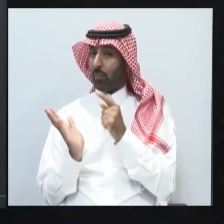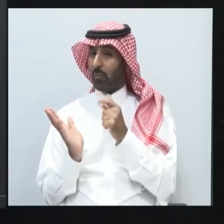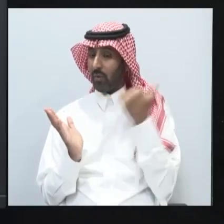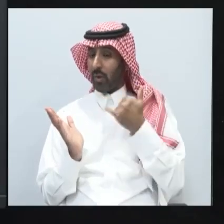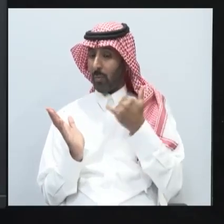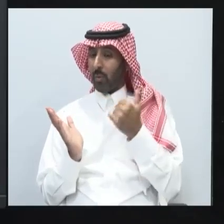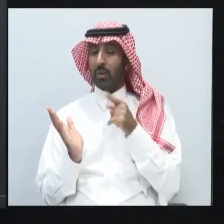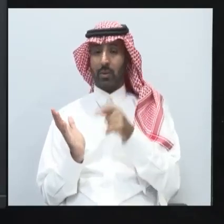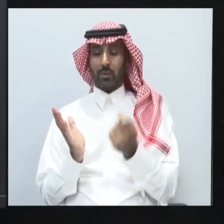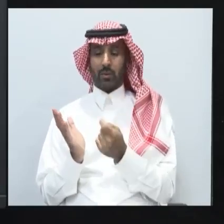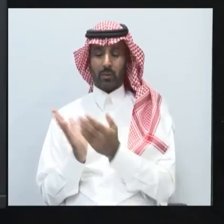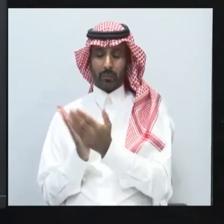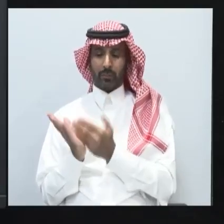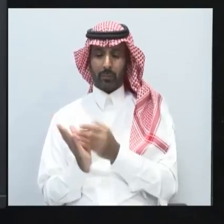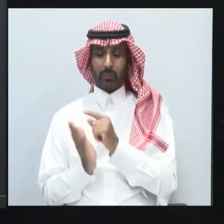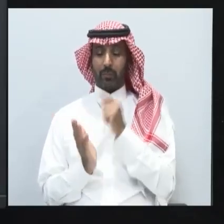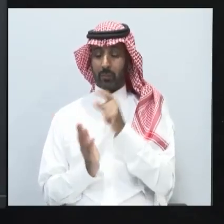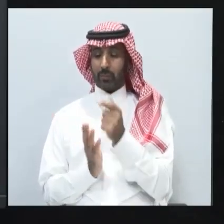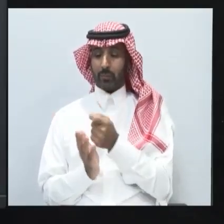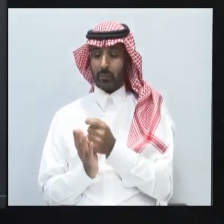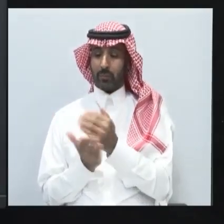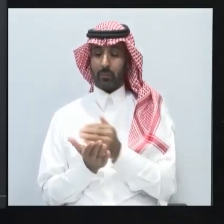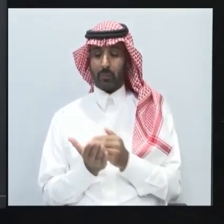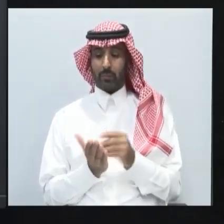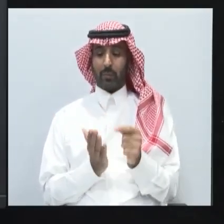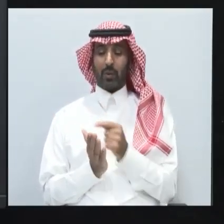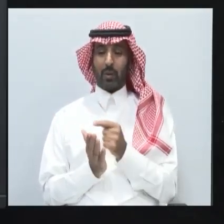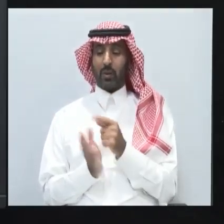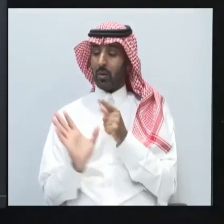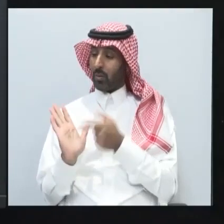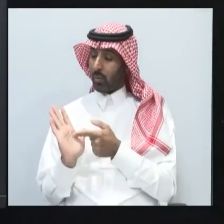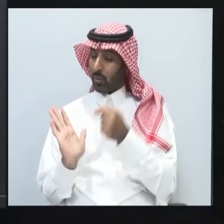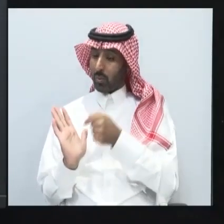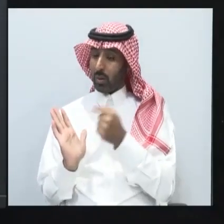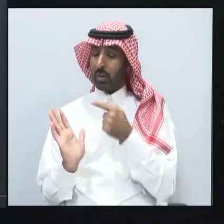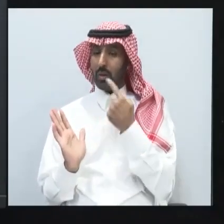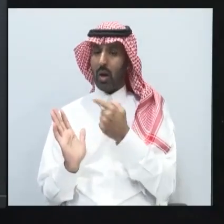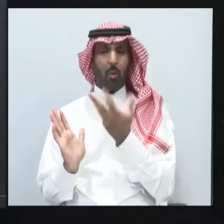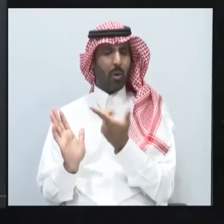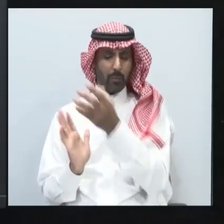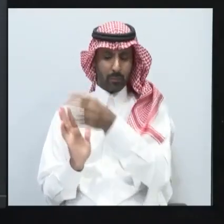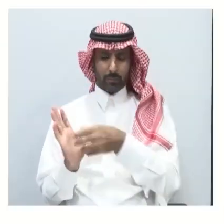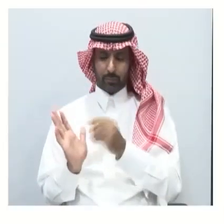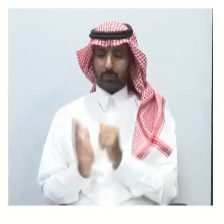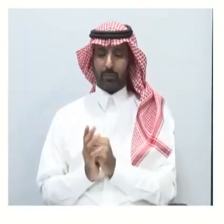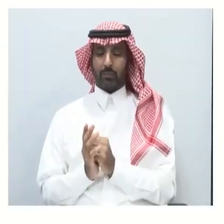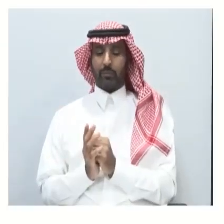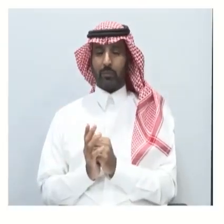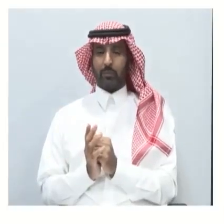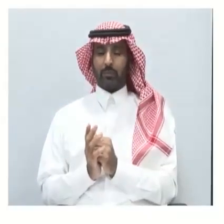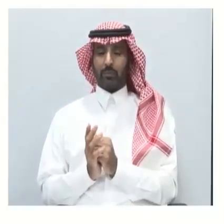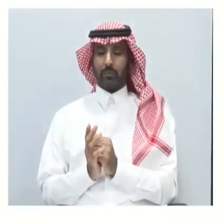to write a topic sentence in each paragraph to present what is your paragraph about.